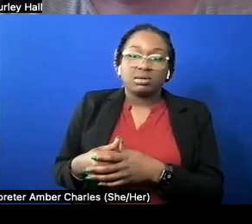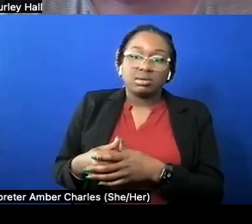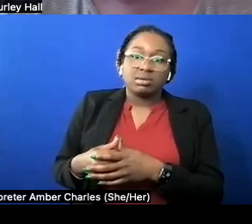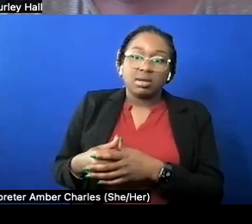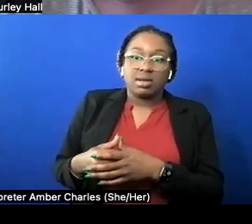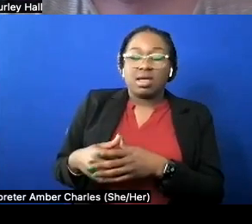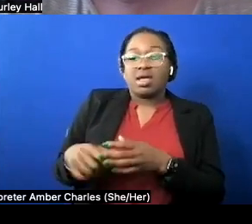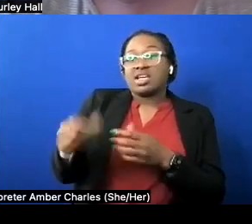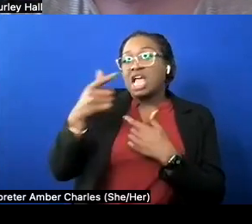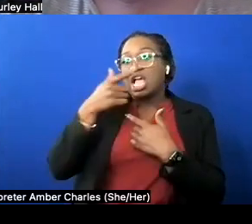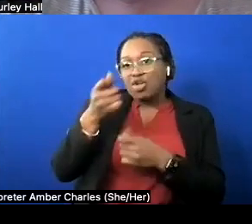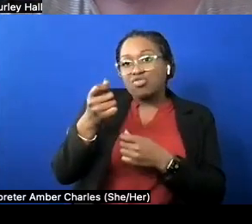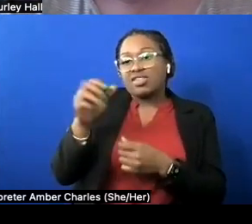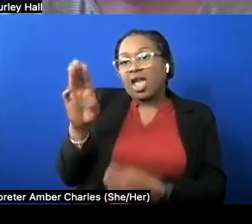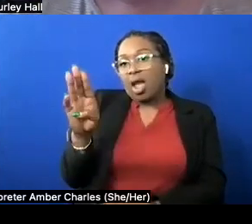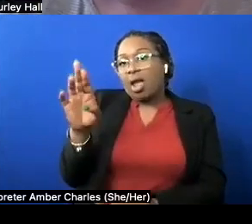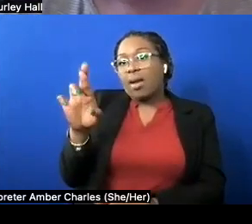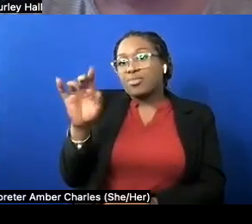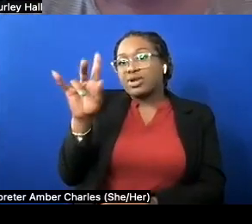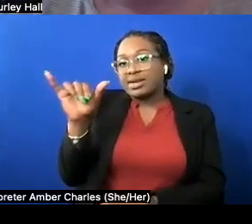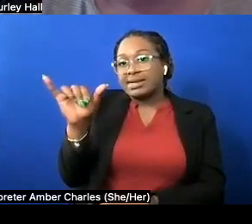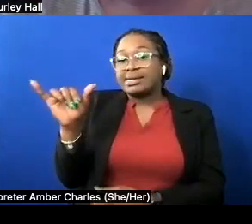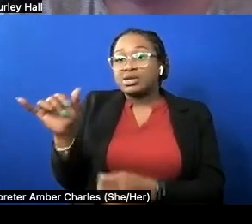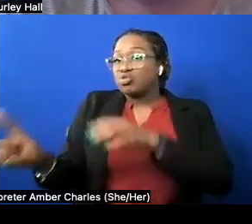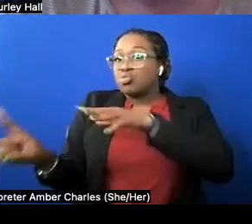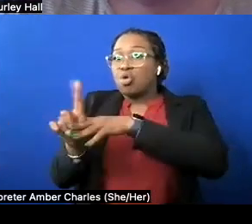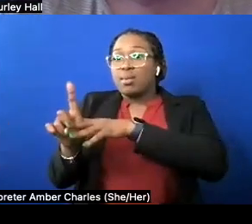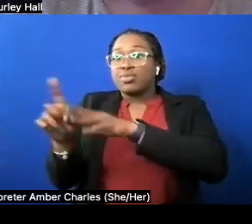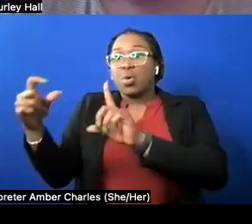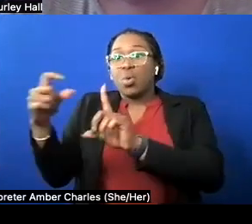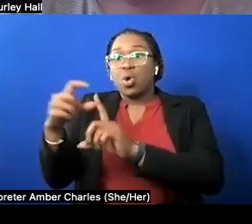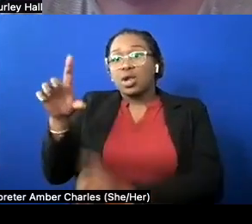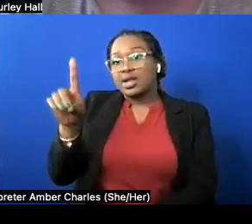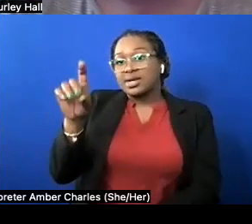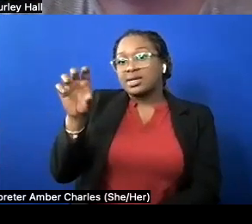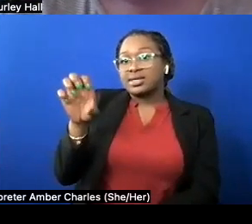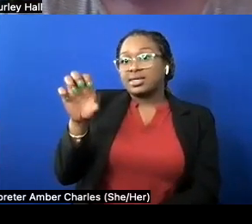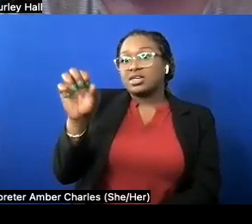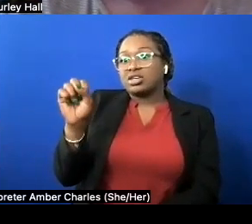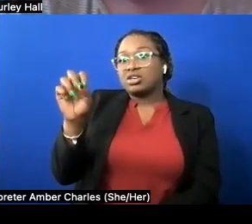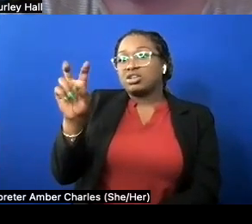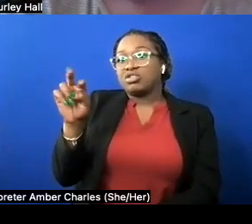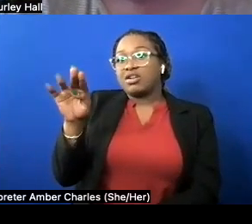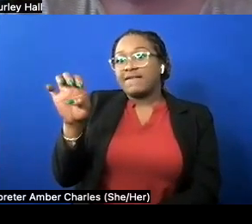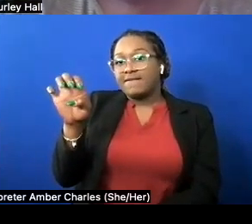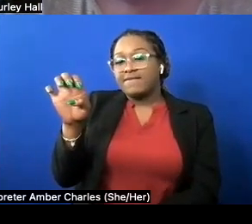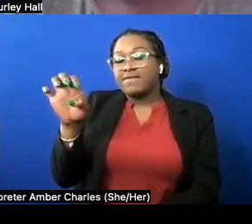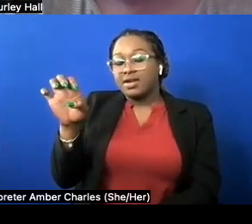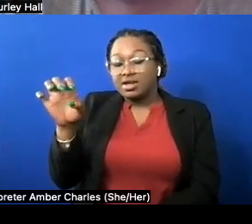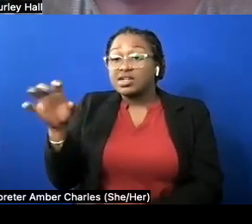interesting that you brought up the word deserving, because what the full sentence that I wrote